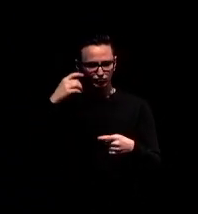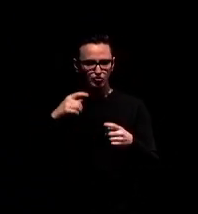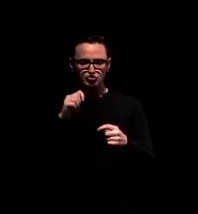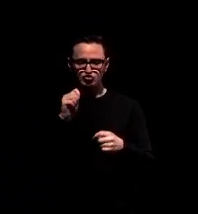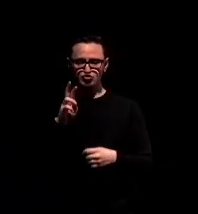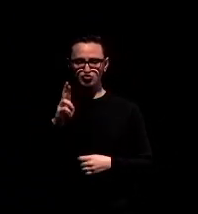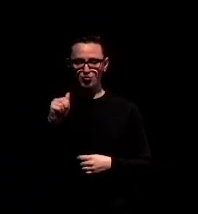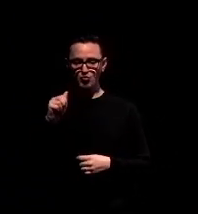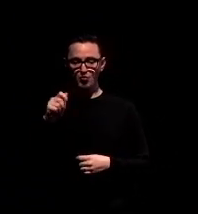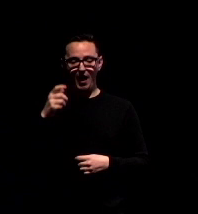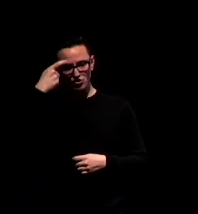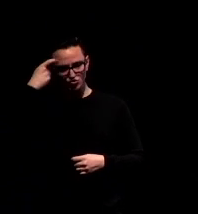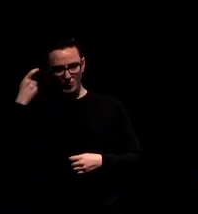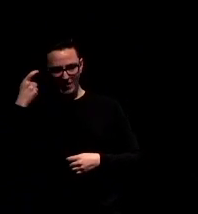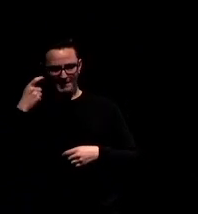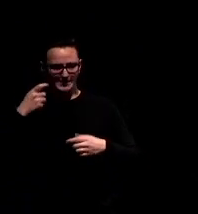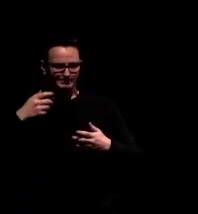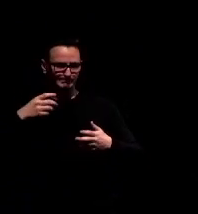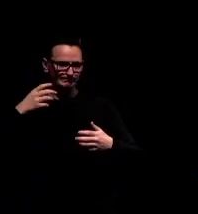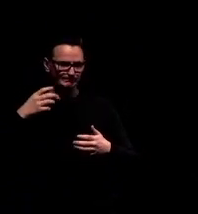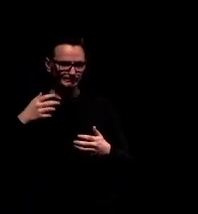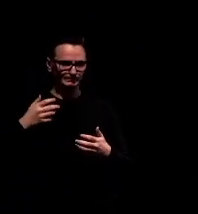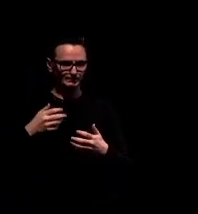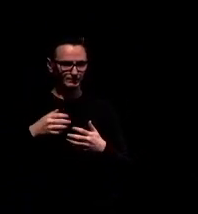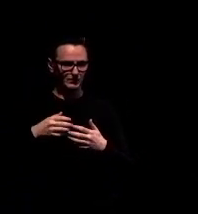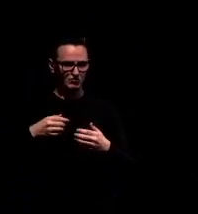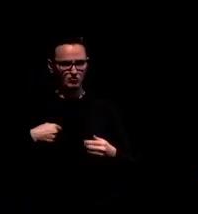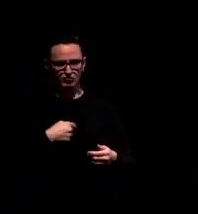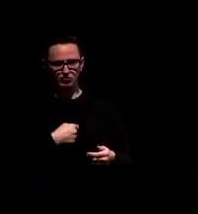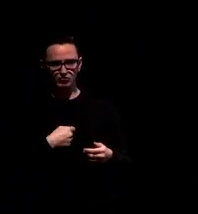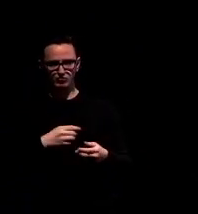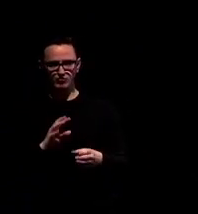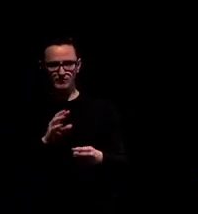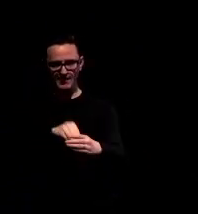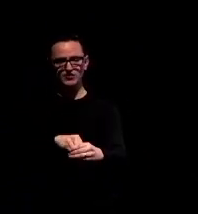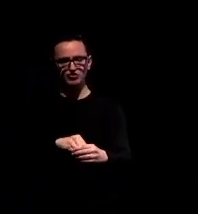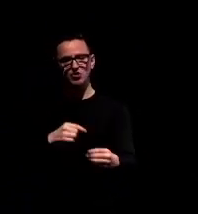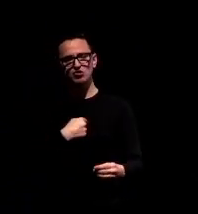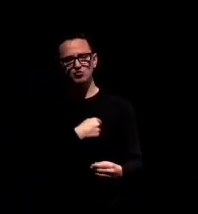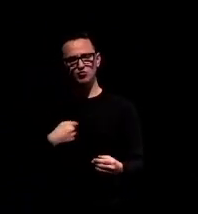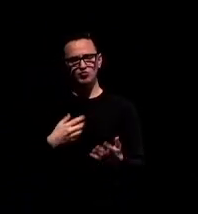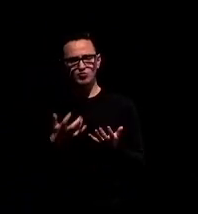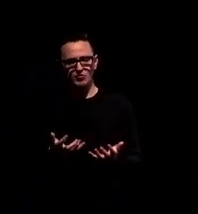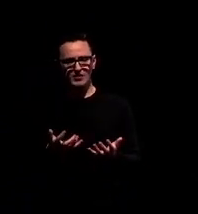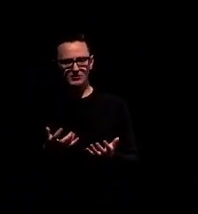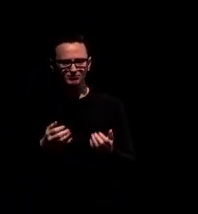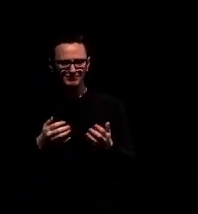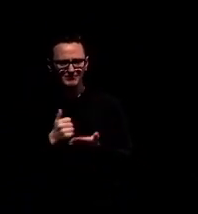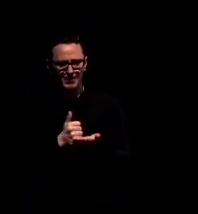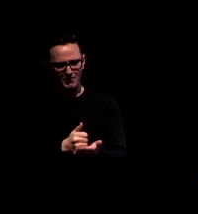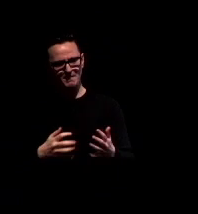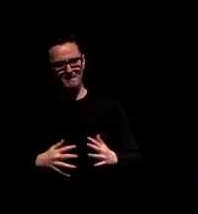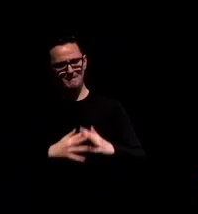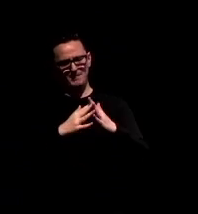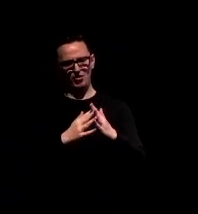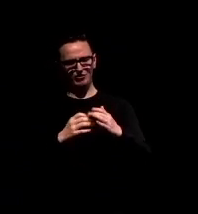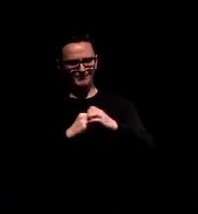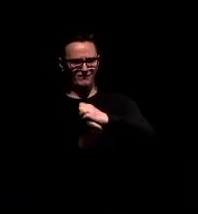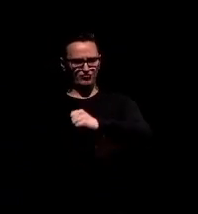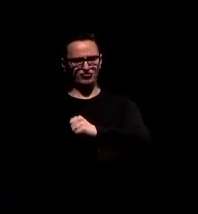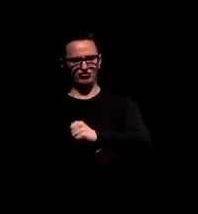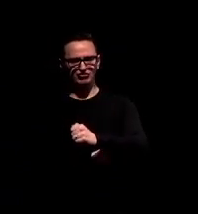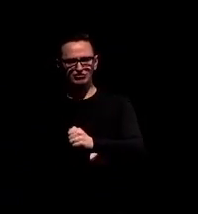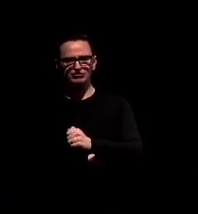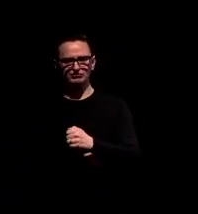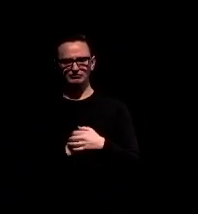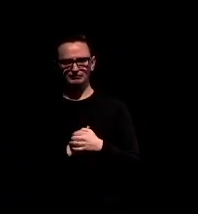intervention, increase the number of providers by doing things like providing supervision, and really build their infrastructure as well. The grants